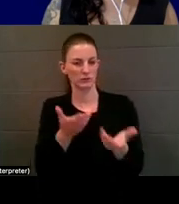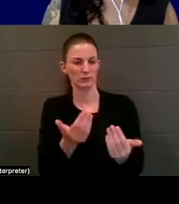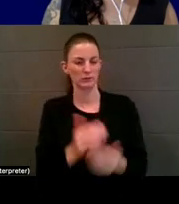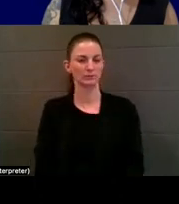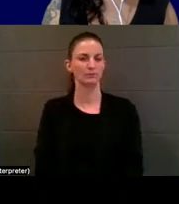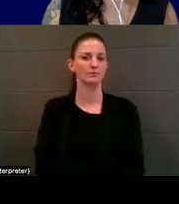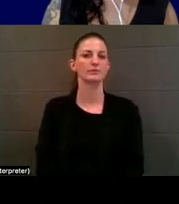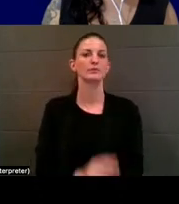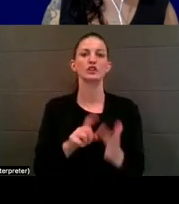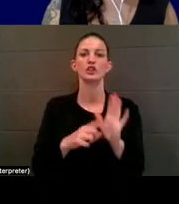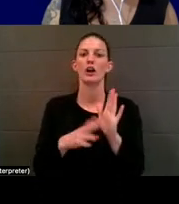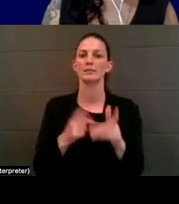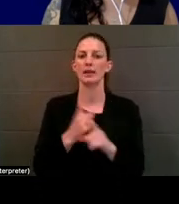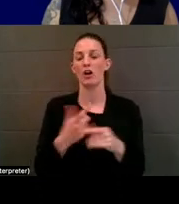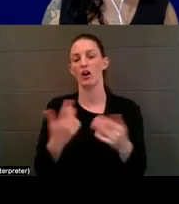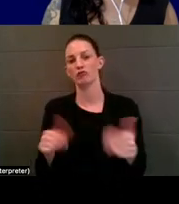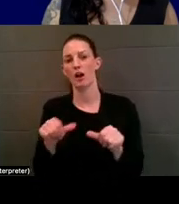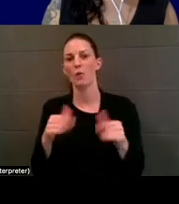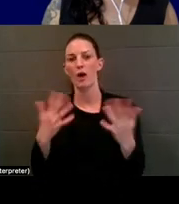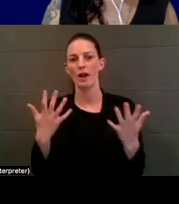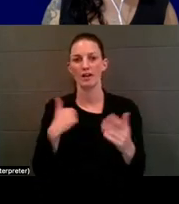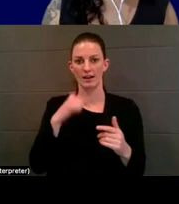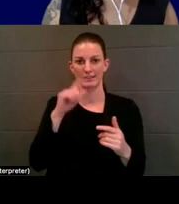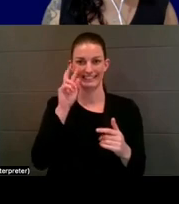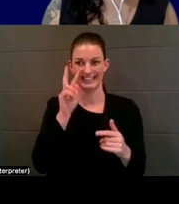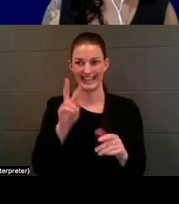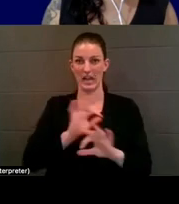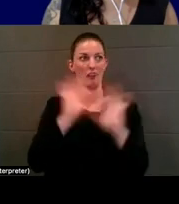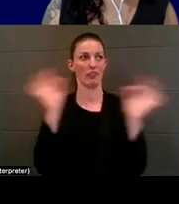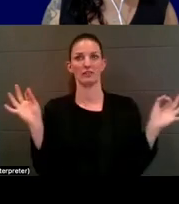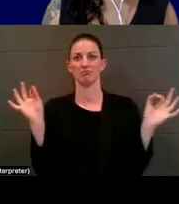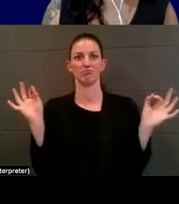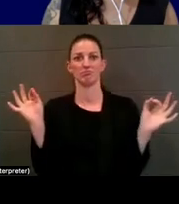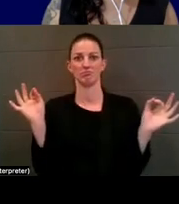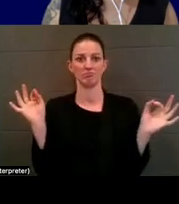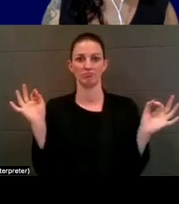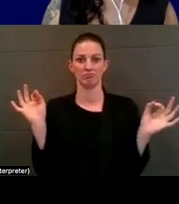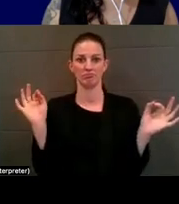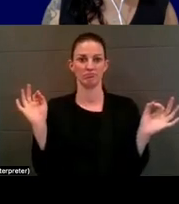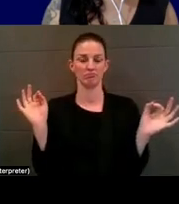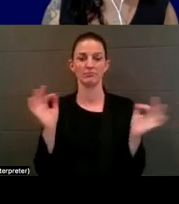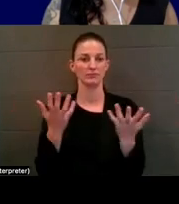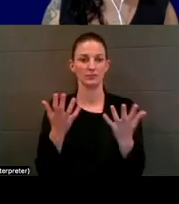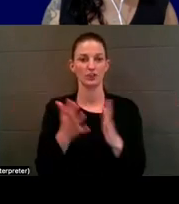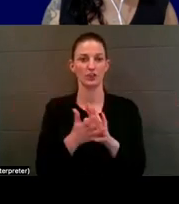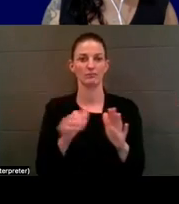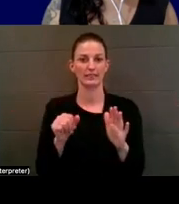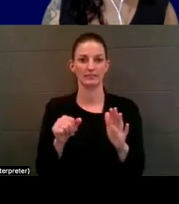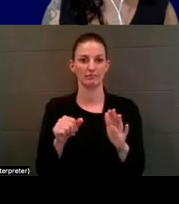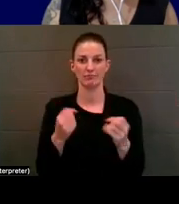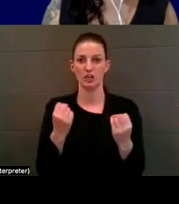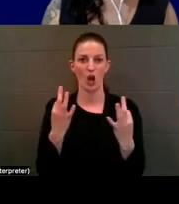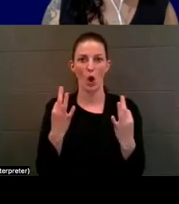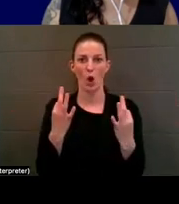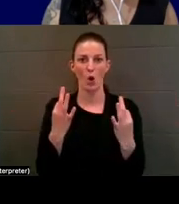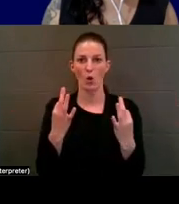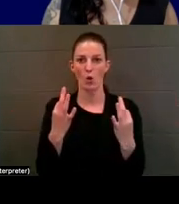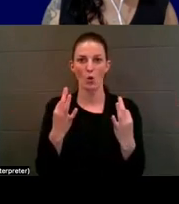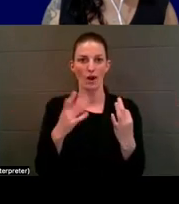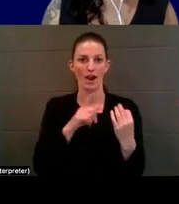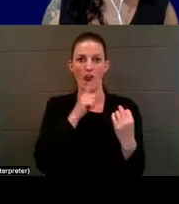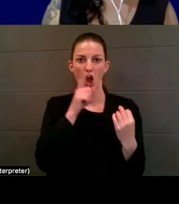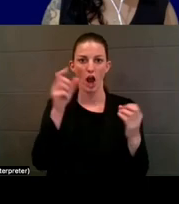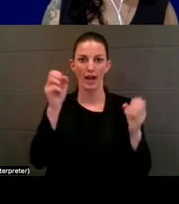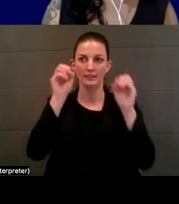All right. Well, I can see nothing at all. Mm-hmm. So, yeah, I've got no, like, light perception or